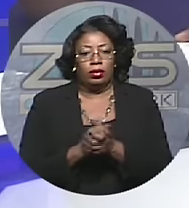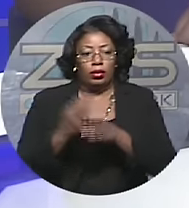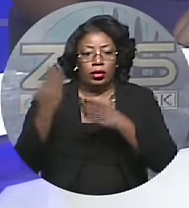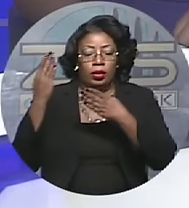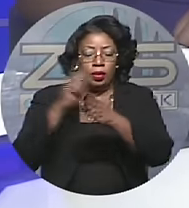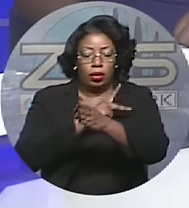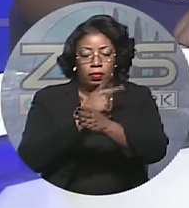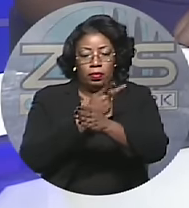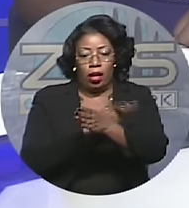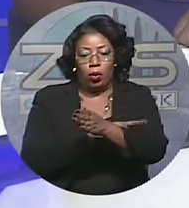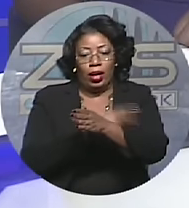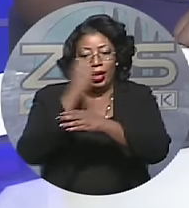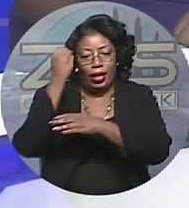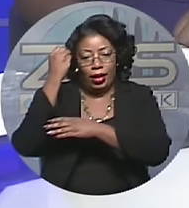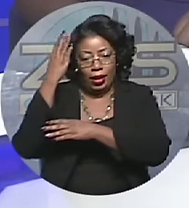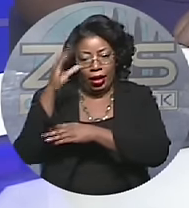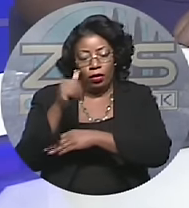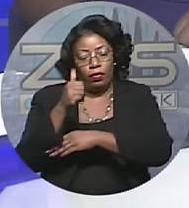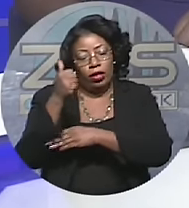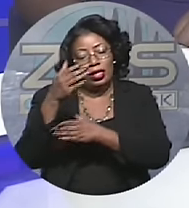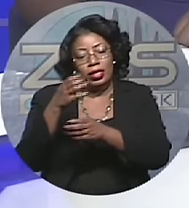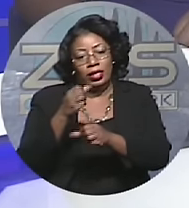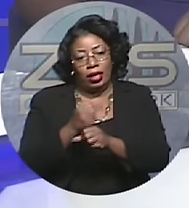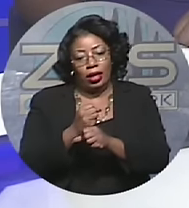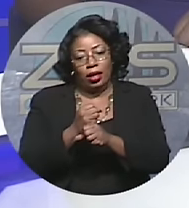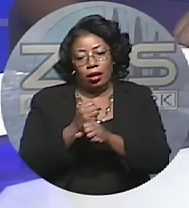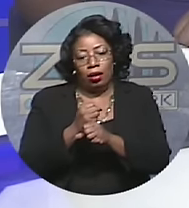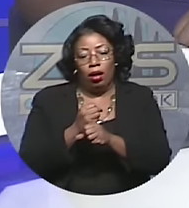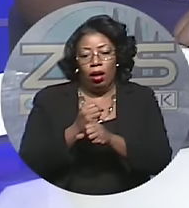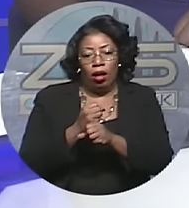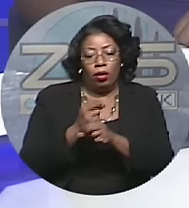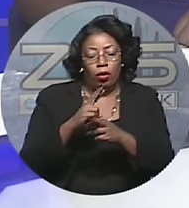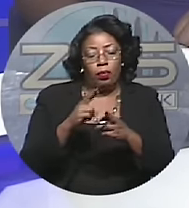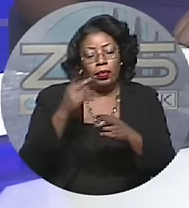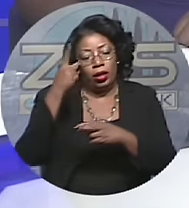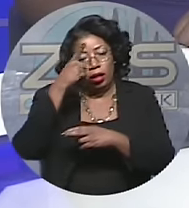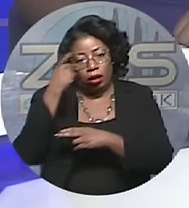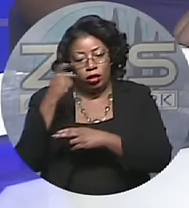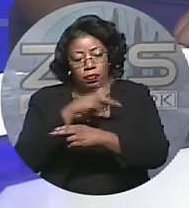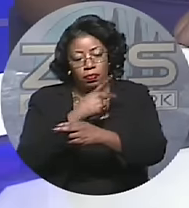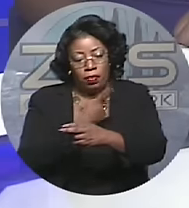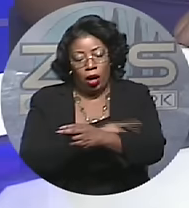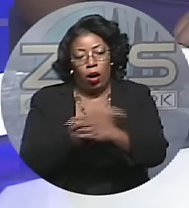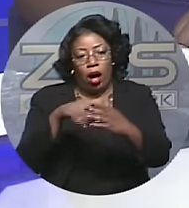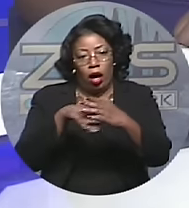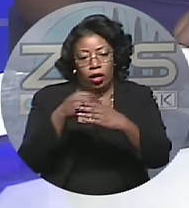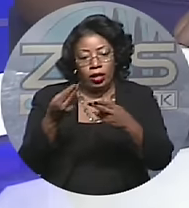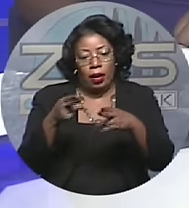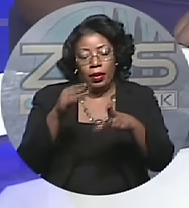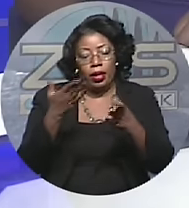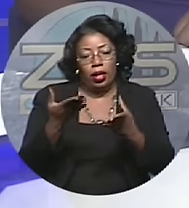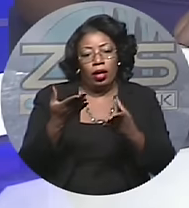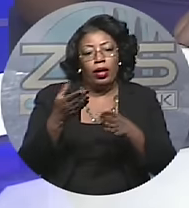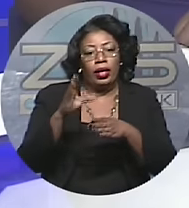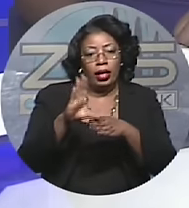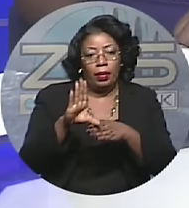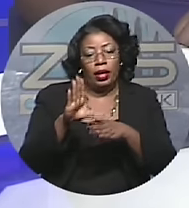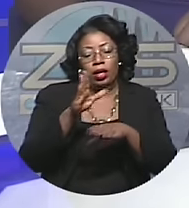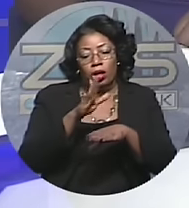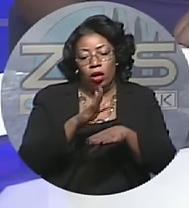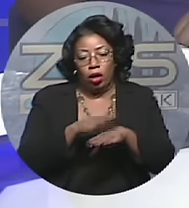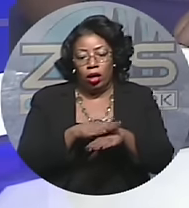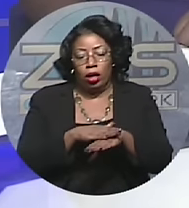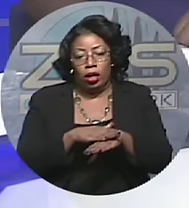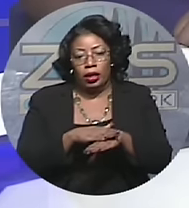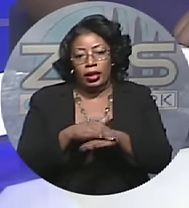Bahamas Power and Light Company officials are taking some heat as power cuts continue here in the capital and on other islands smack in the middle